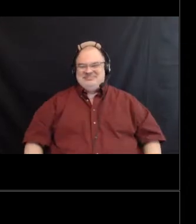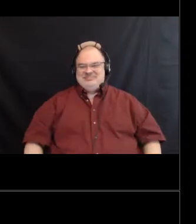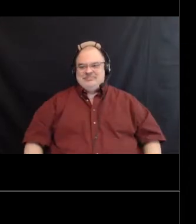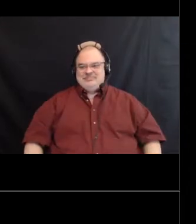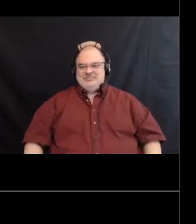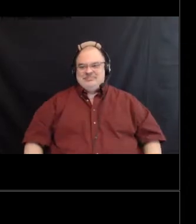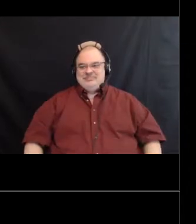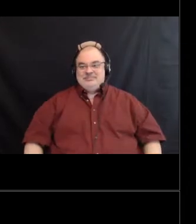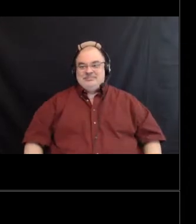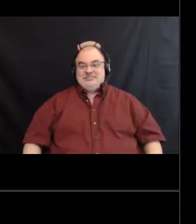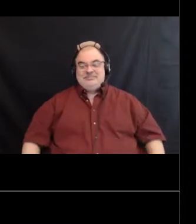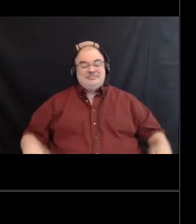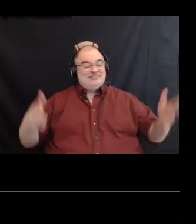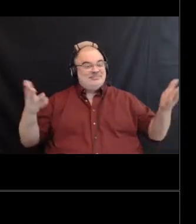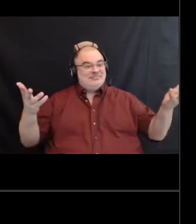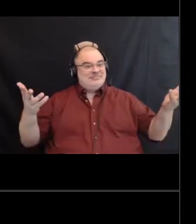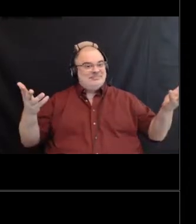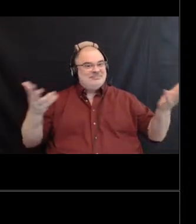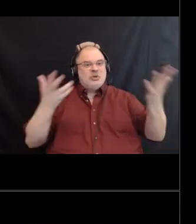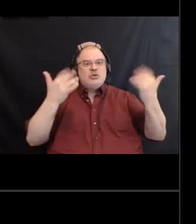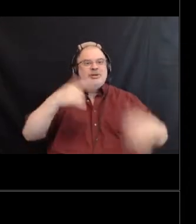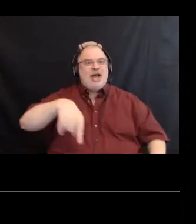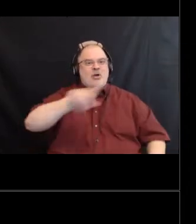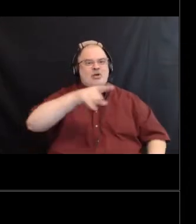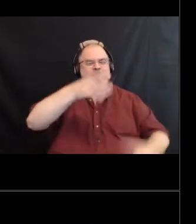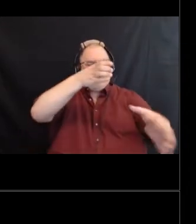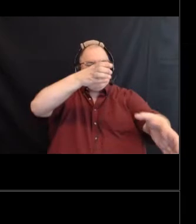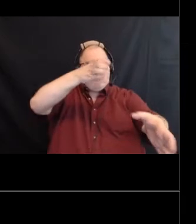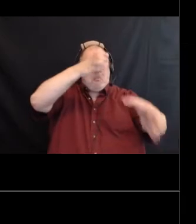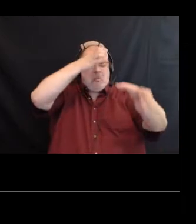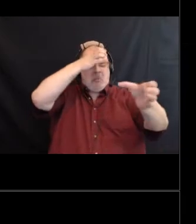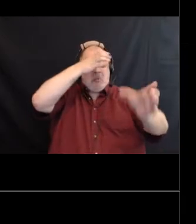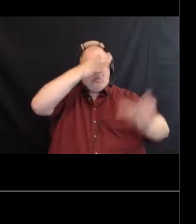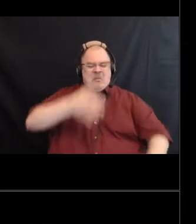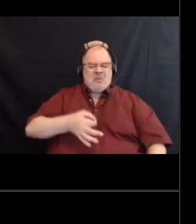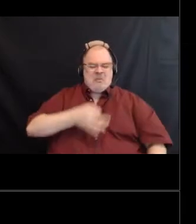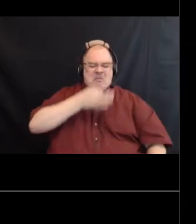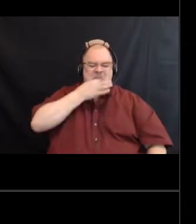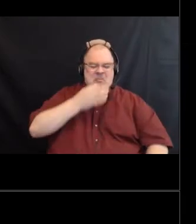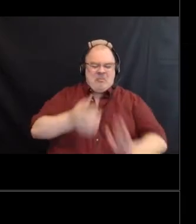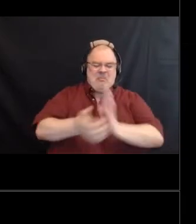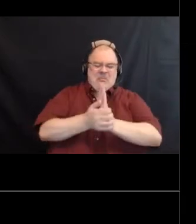All right, you all are now experts and can tell everybody about Able Account.